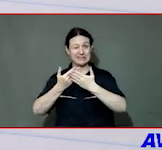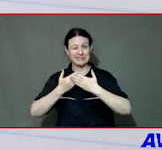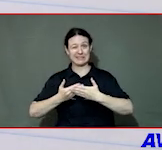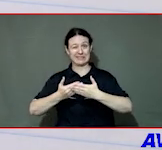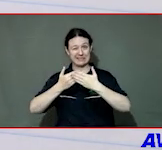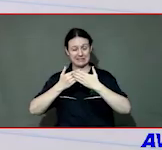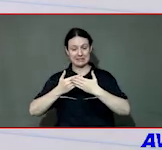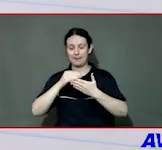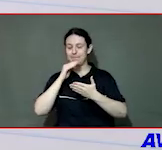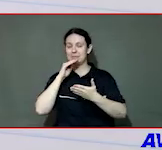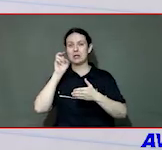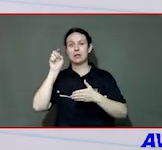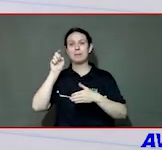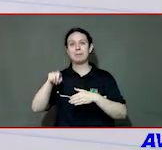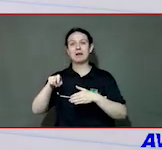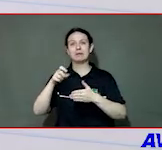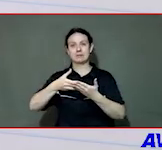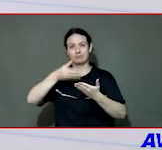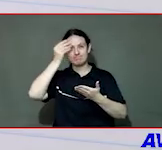is learning work,